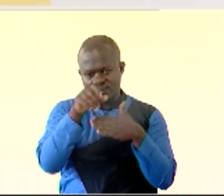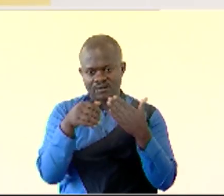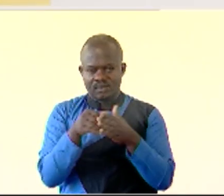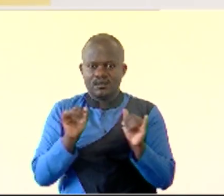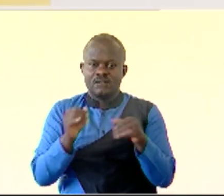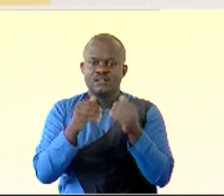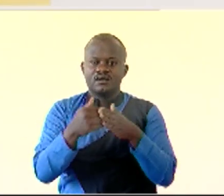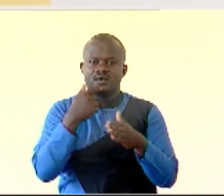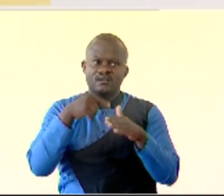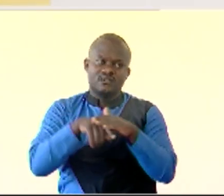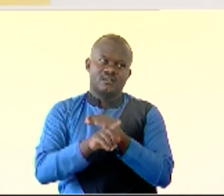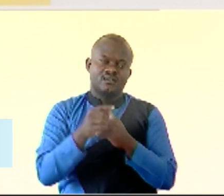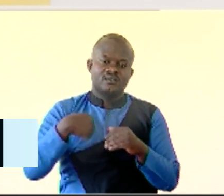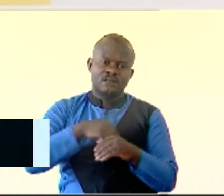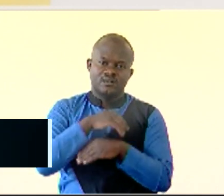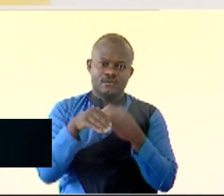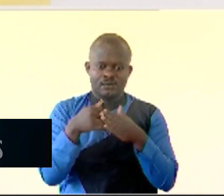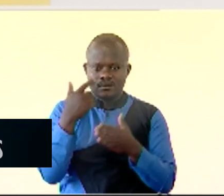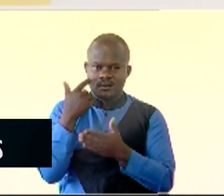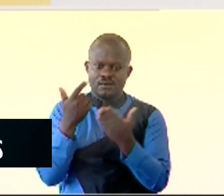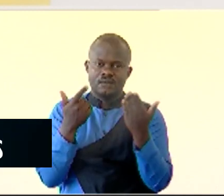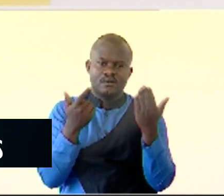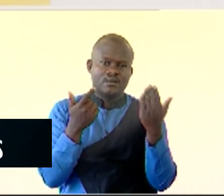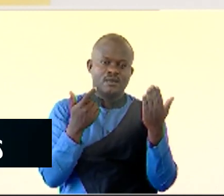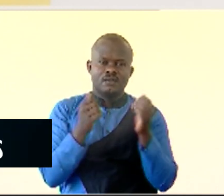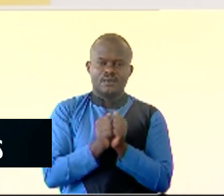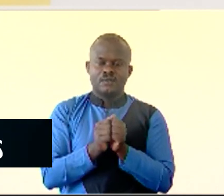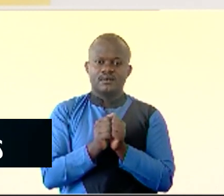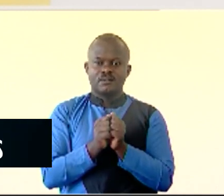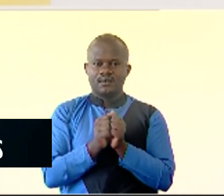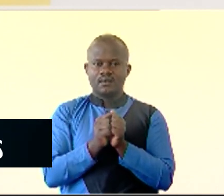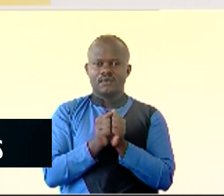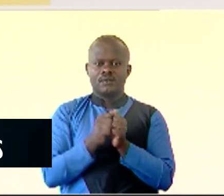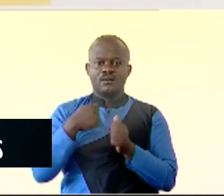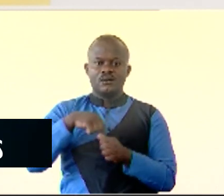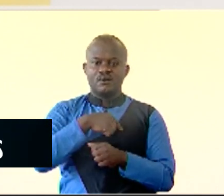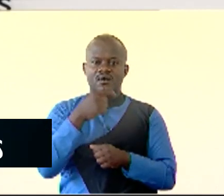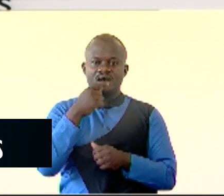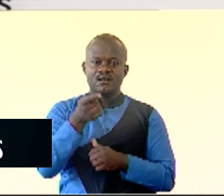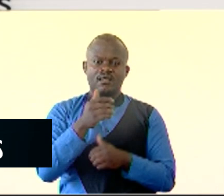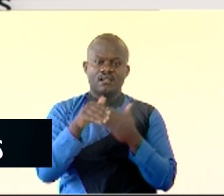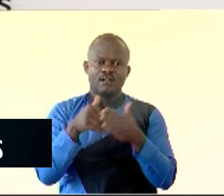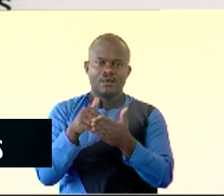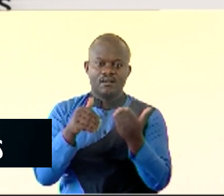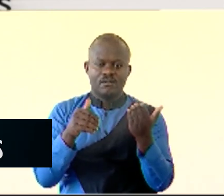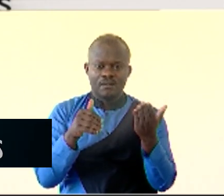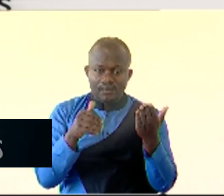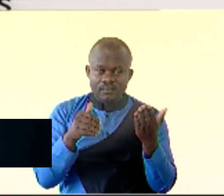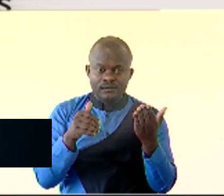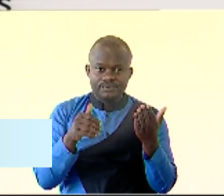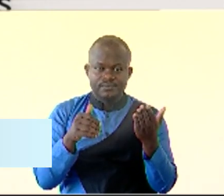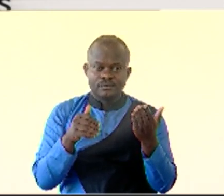enter into our respiratory system through the nasal passages. We have that diagram, we have what you call,